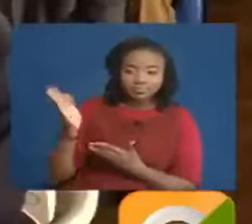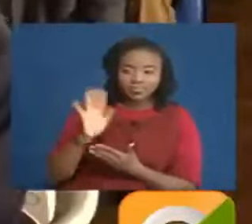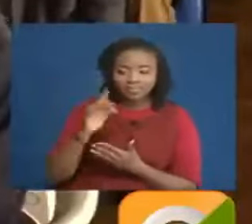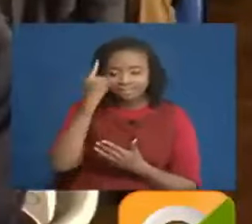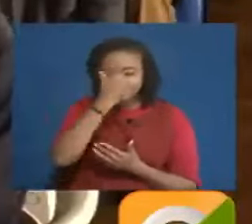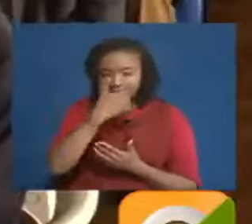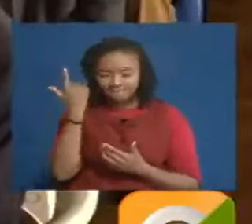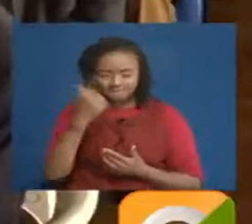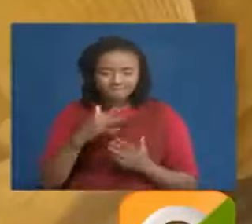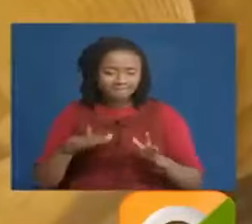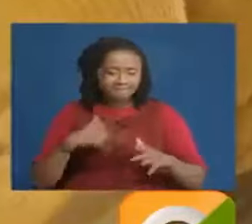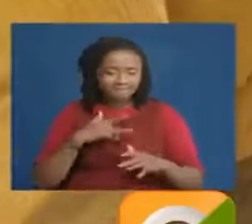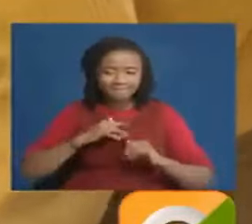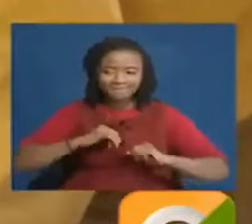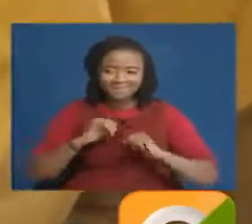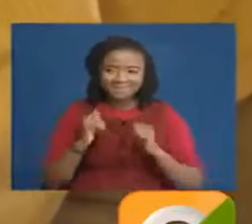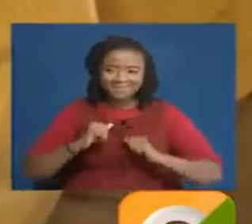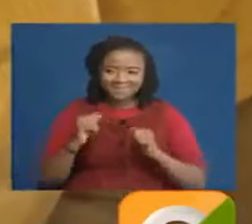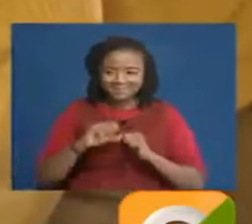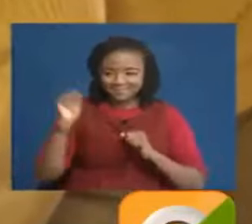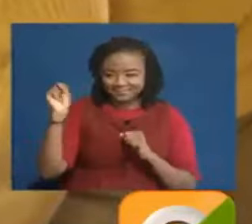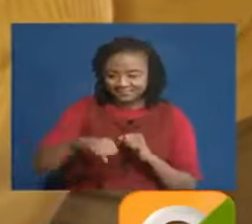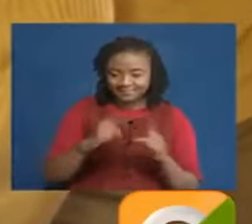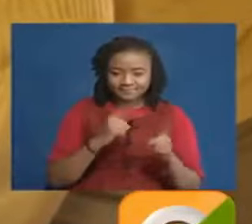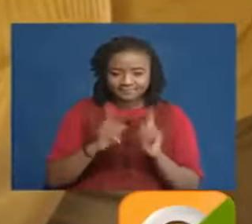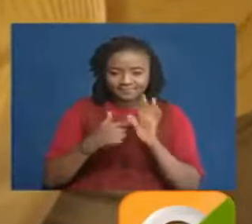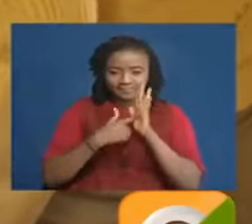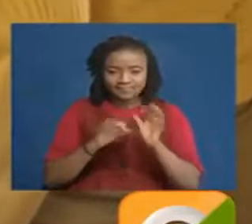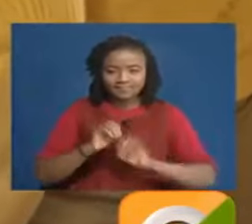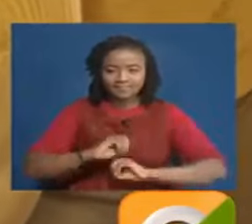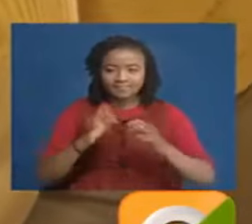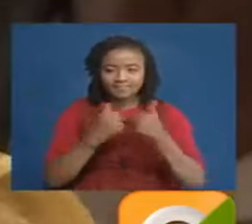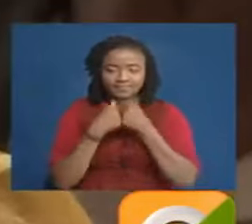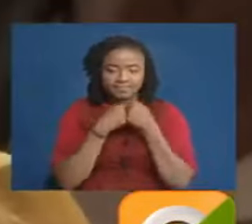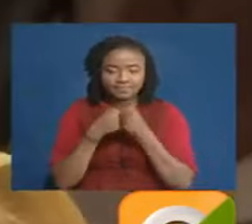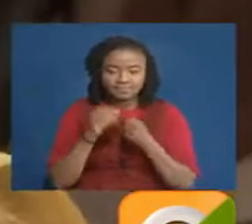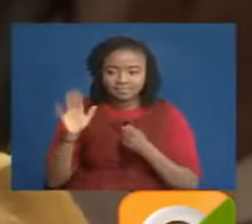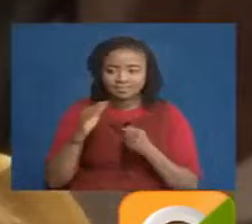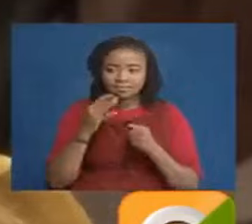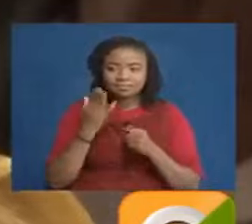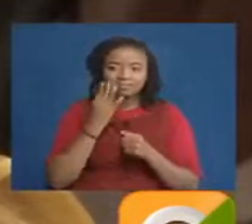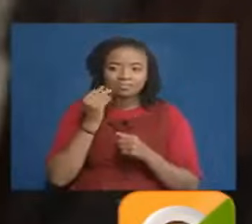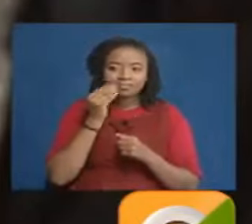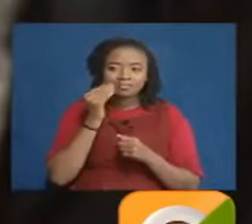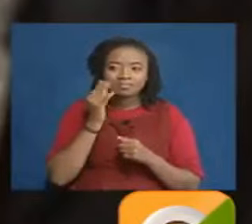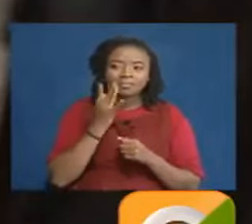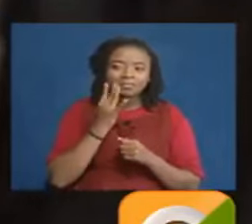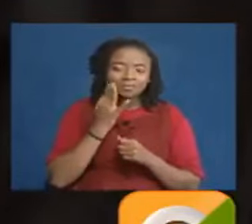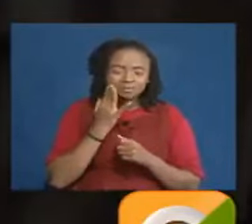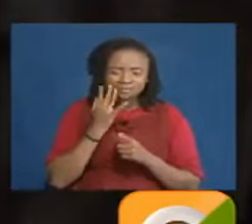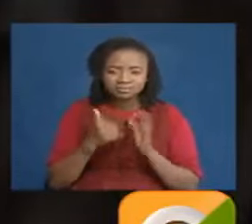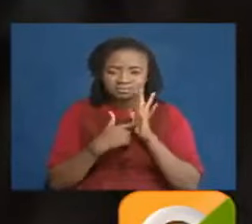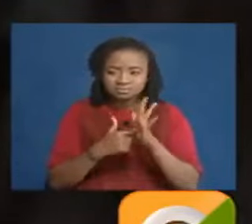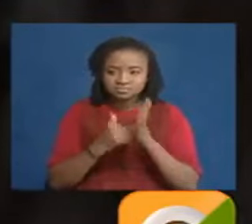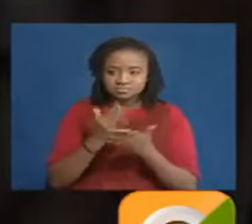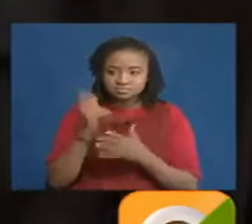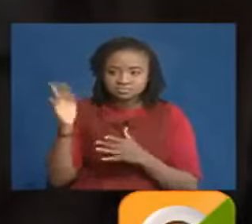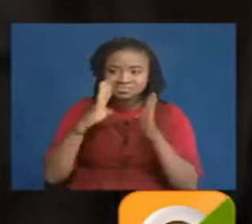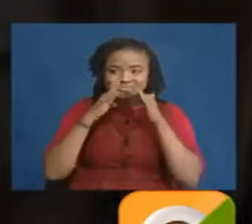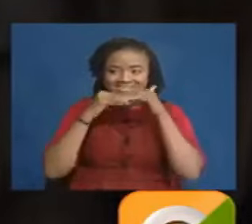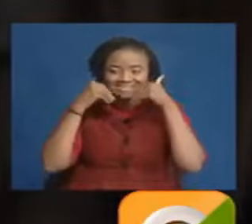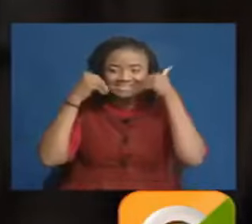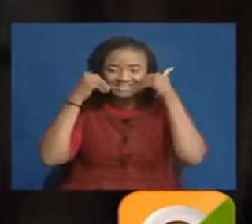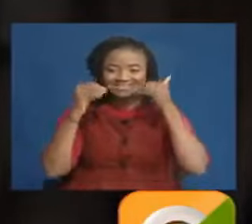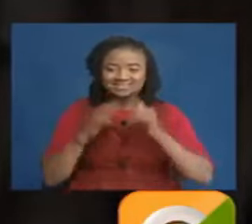hall, the elderly, though happy, reflects the challenges they endure daily. For some, their smiles are